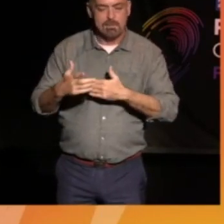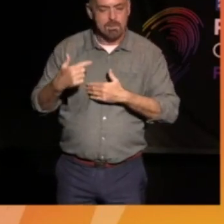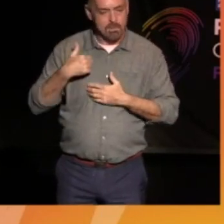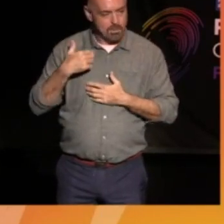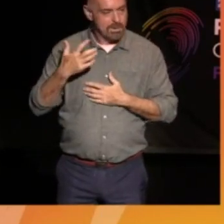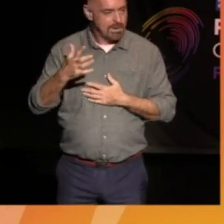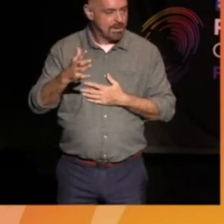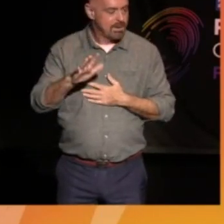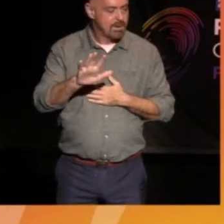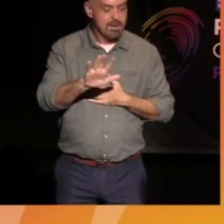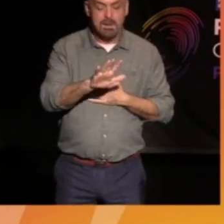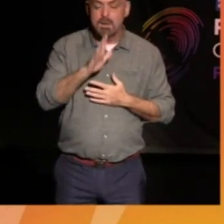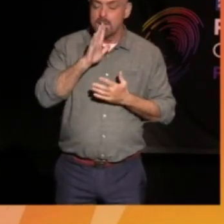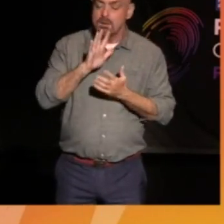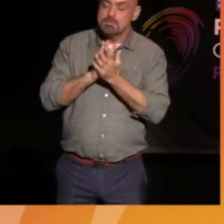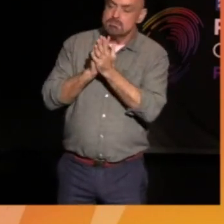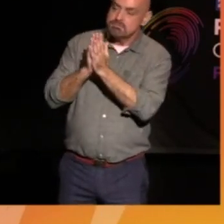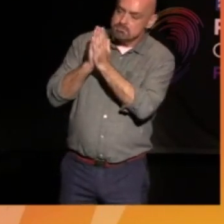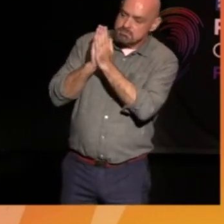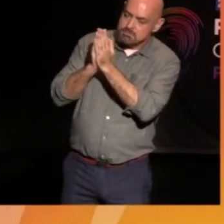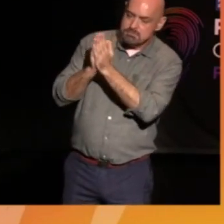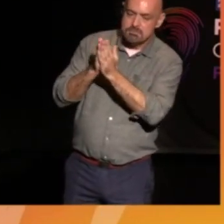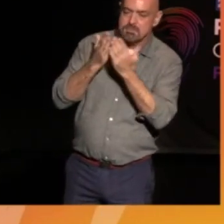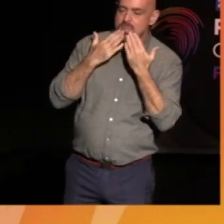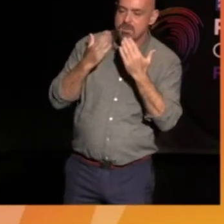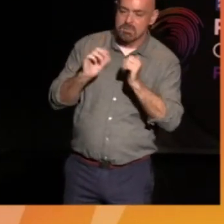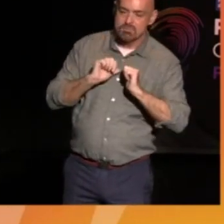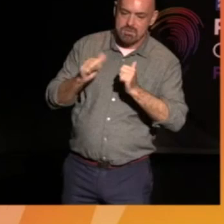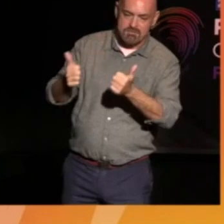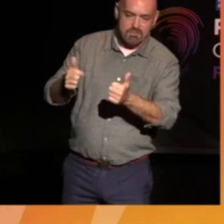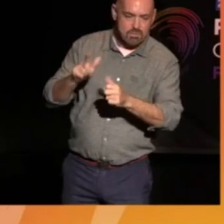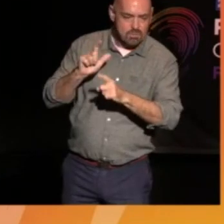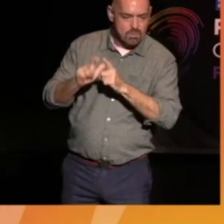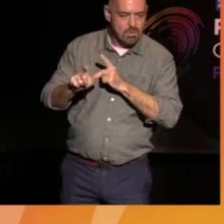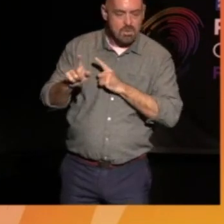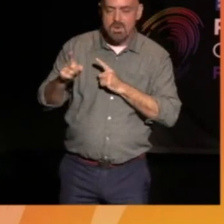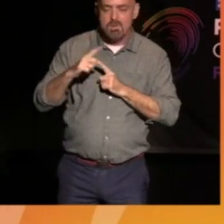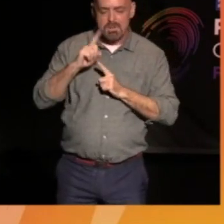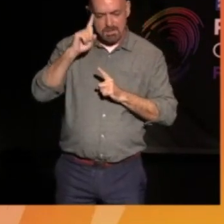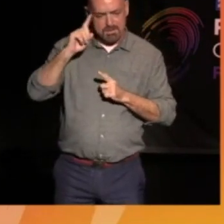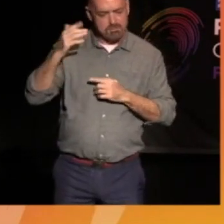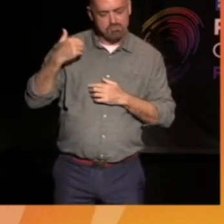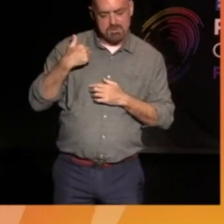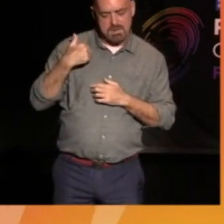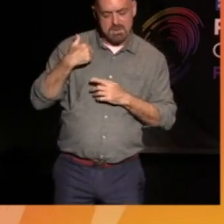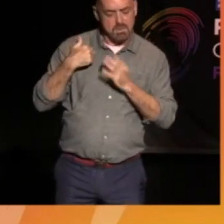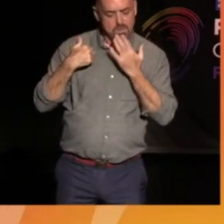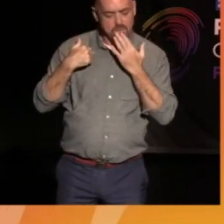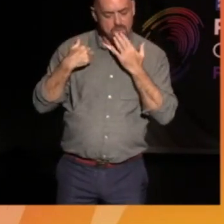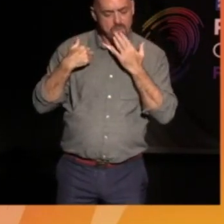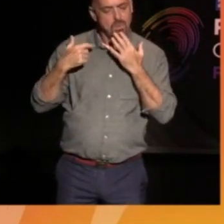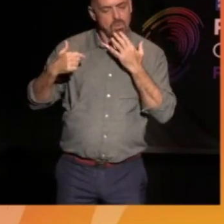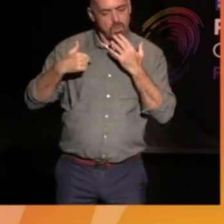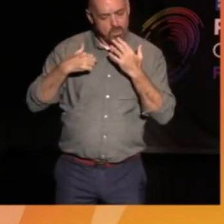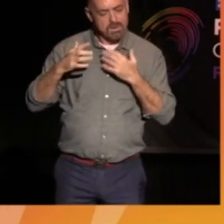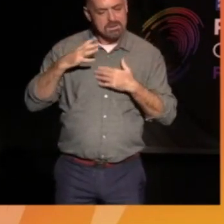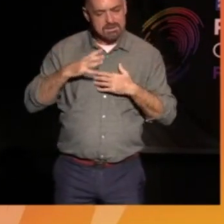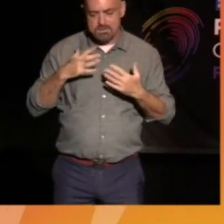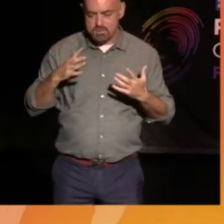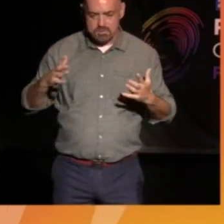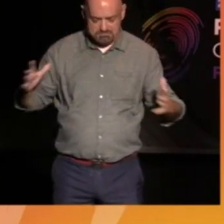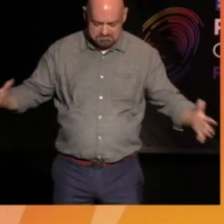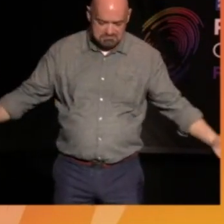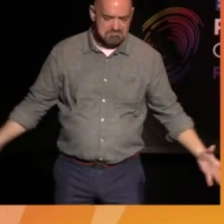are, we're grateful that you're doing it, and I guess as well we're probably reminded that we need to